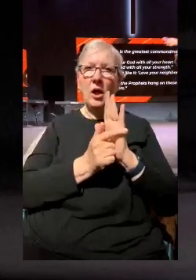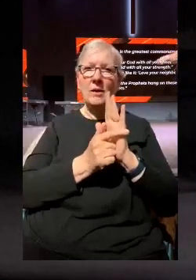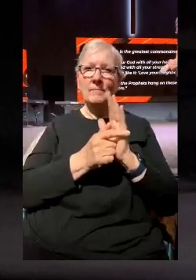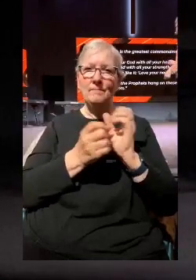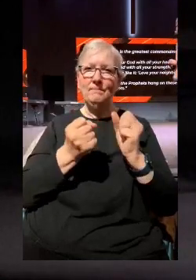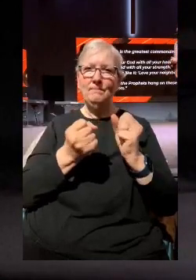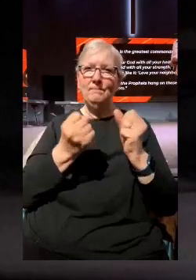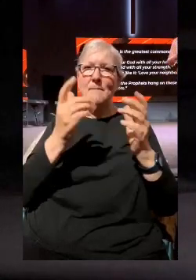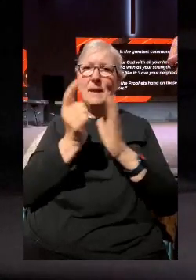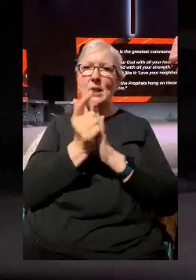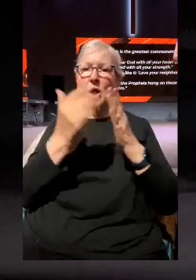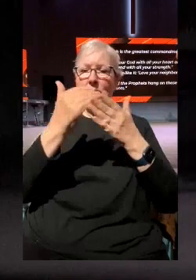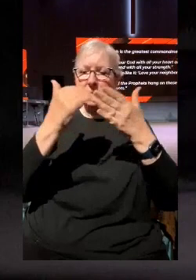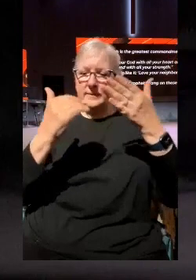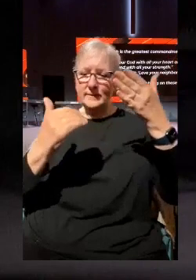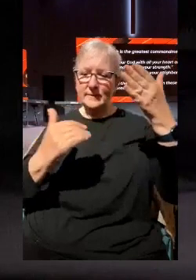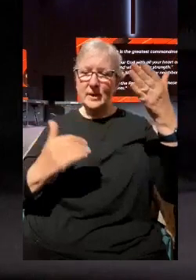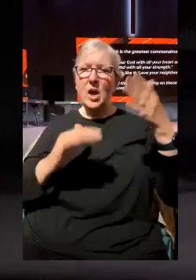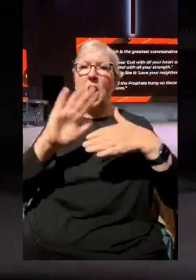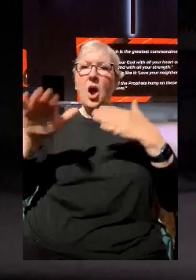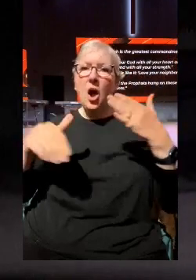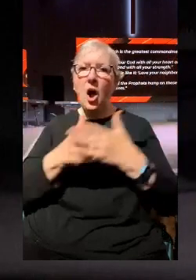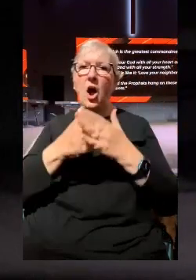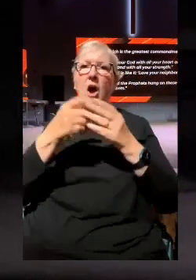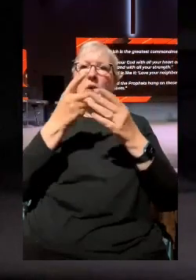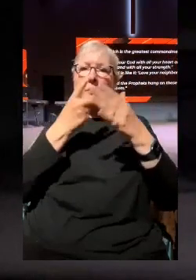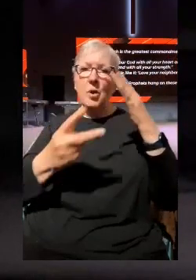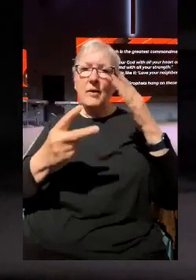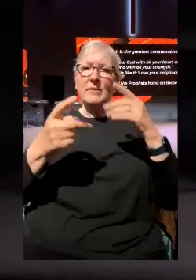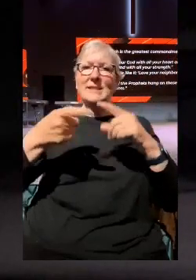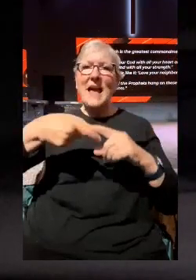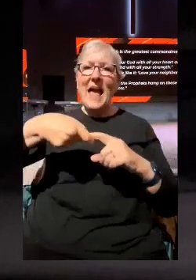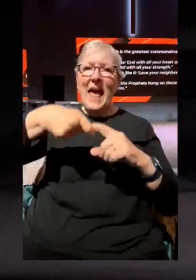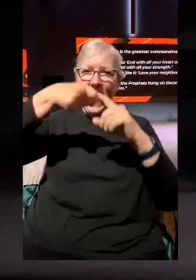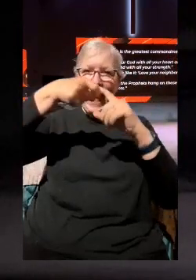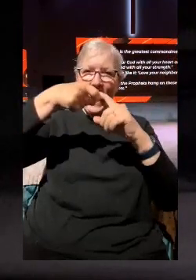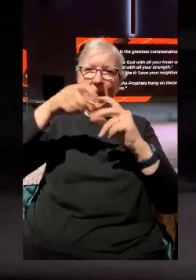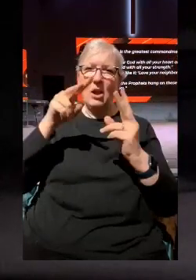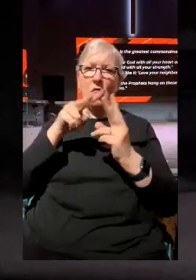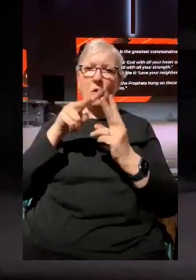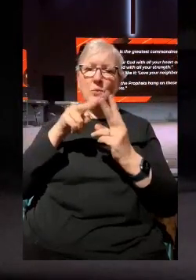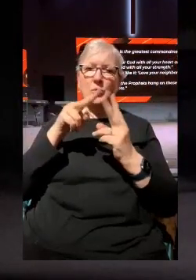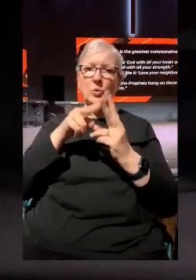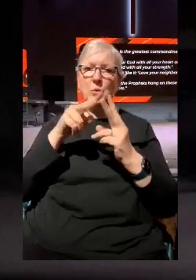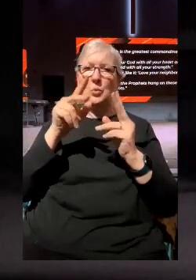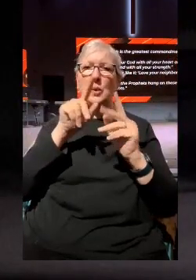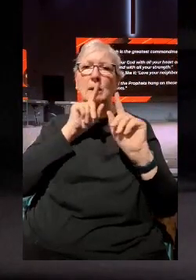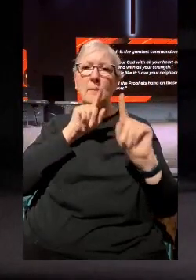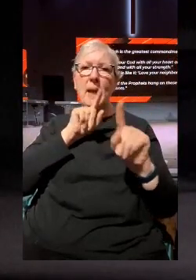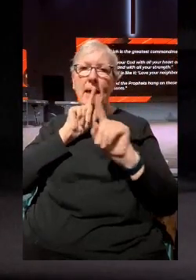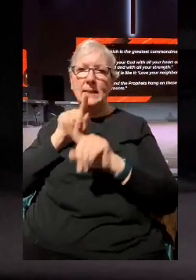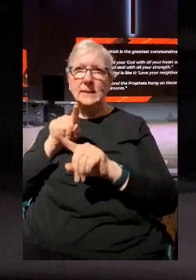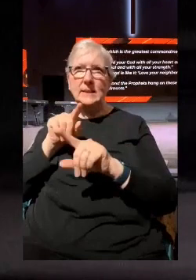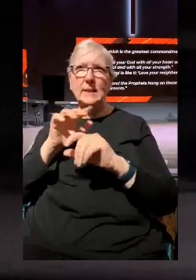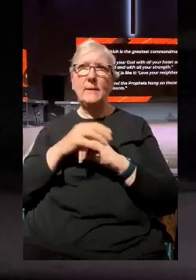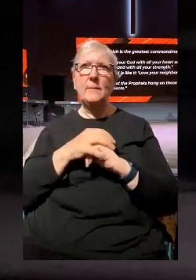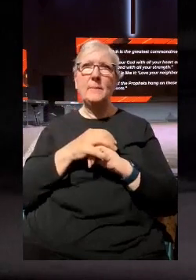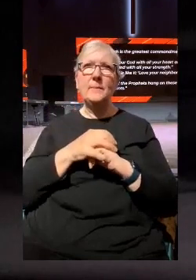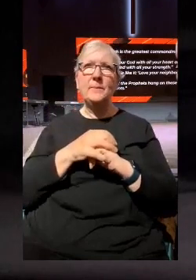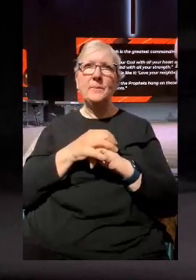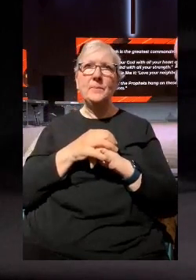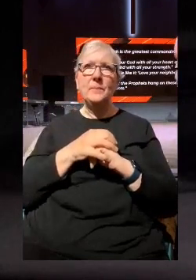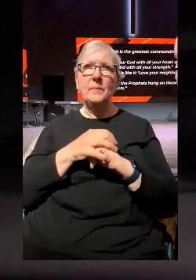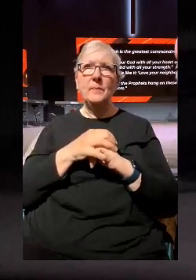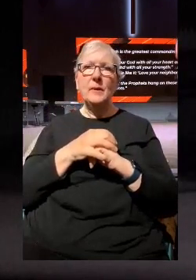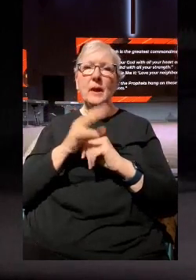laws, and all the prophets hang on these two commandments. Mark's account of